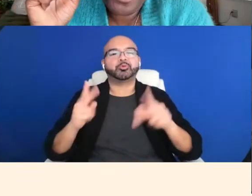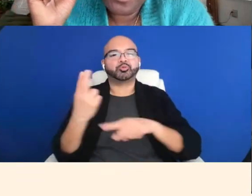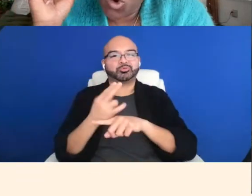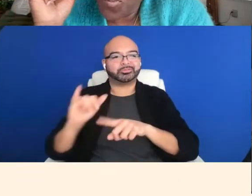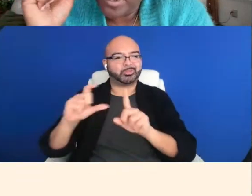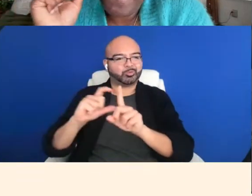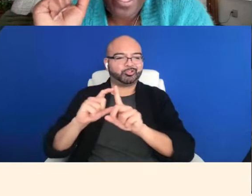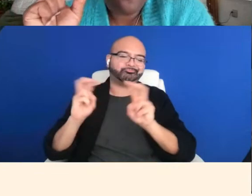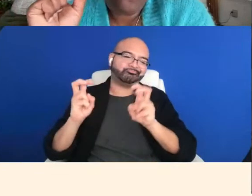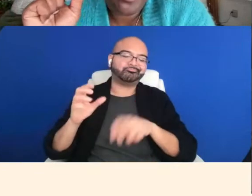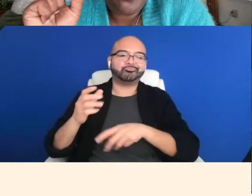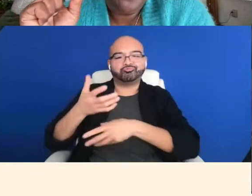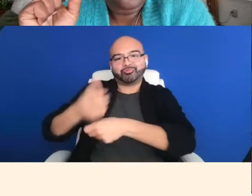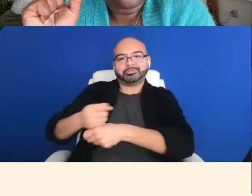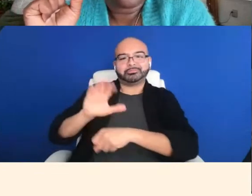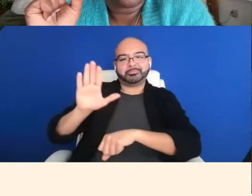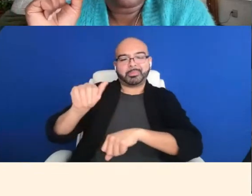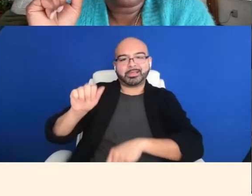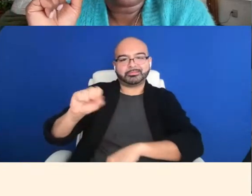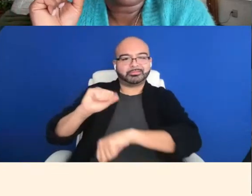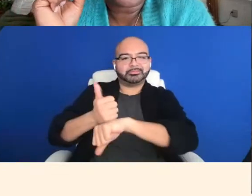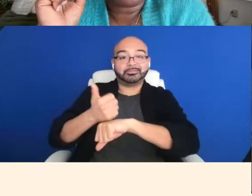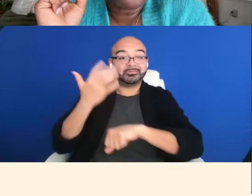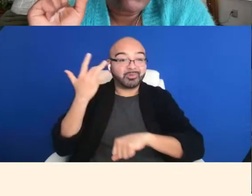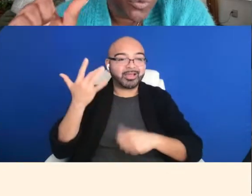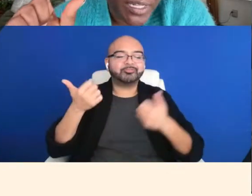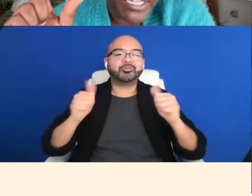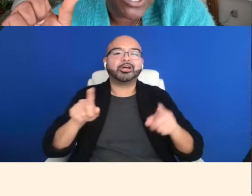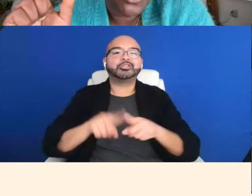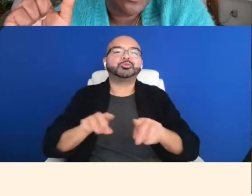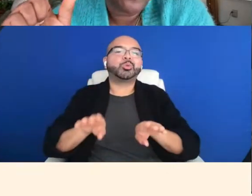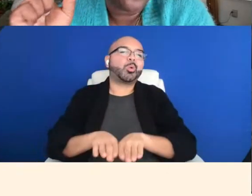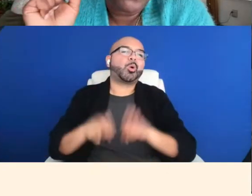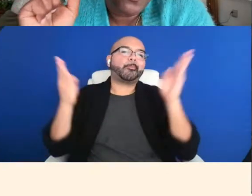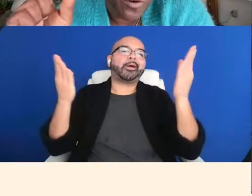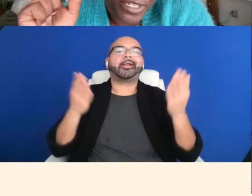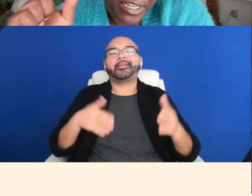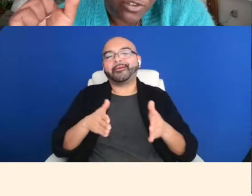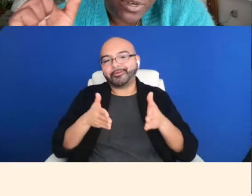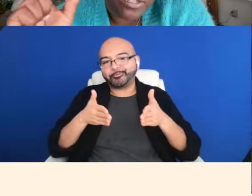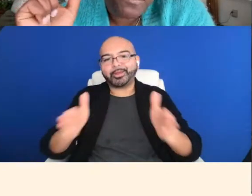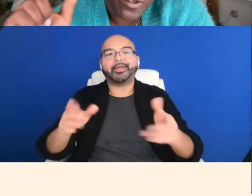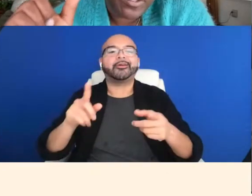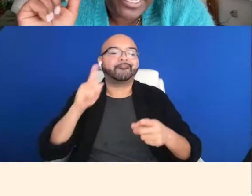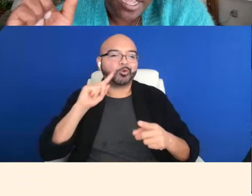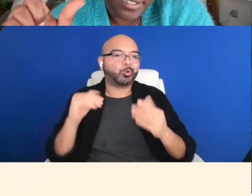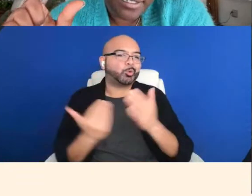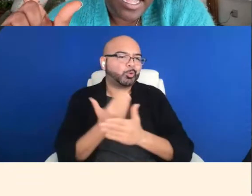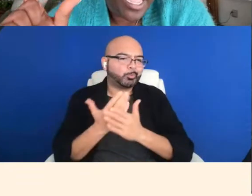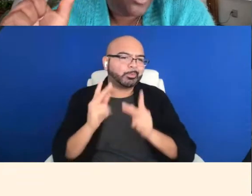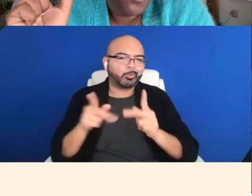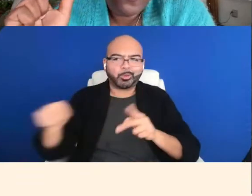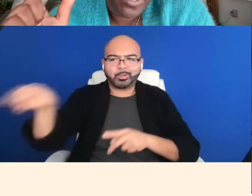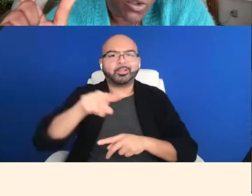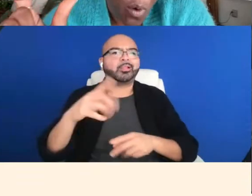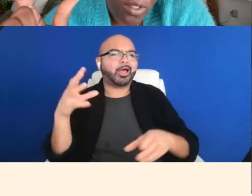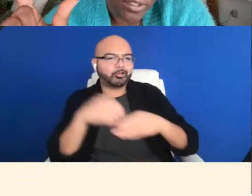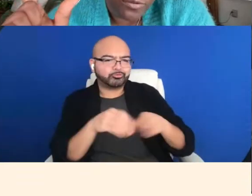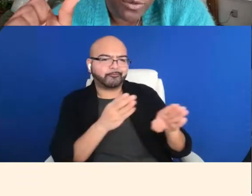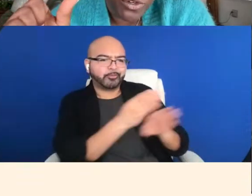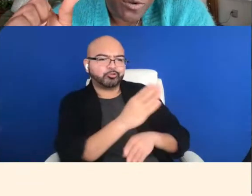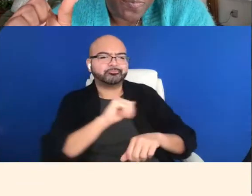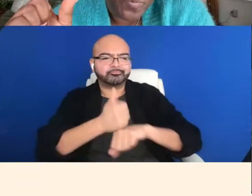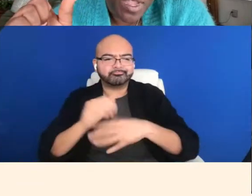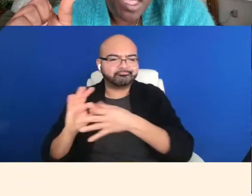they're trying to open a pathway to create new relationships with new folks entering the field like us, and hopefully you all